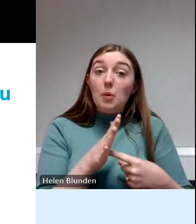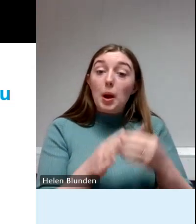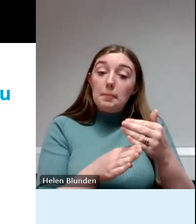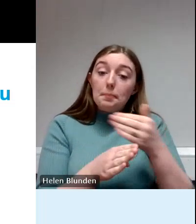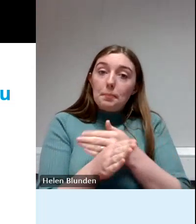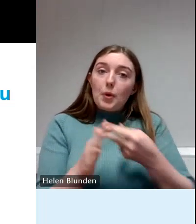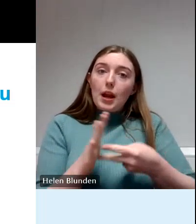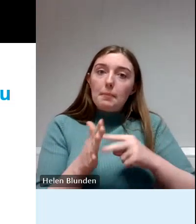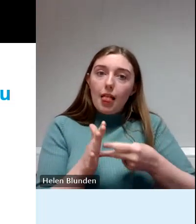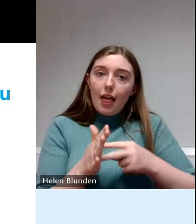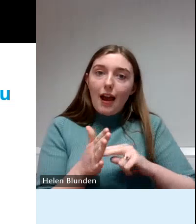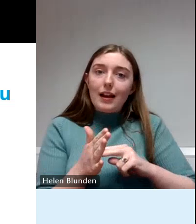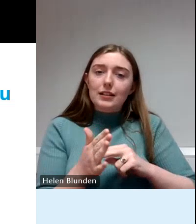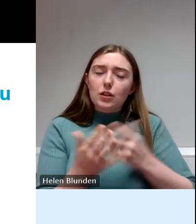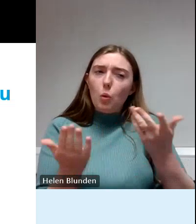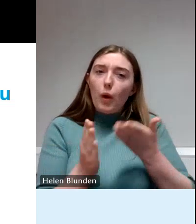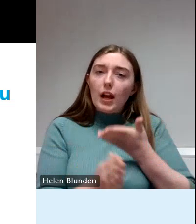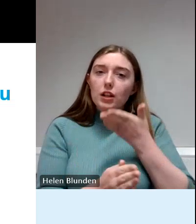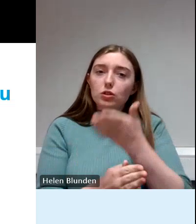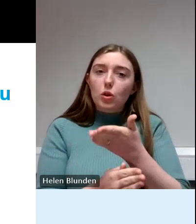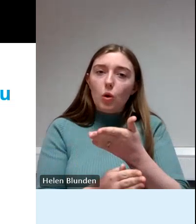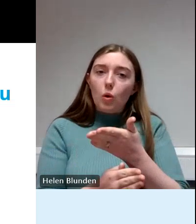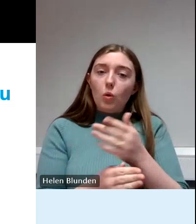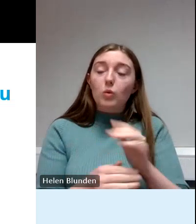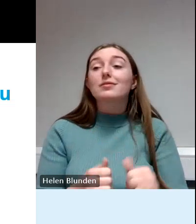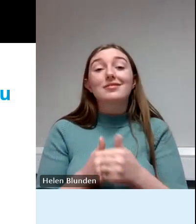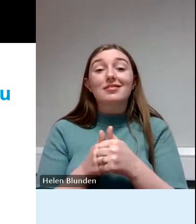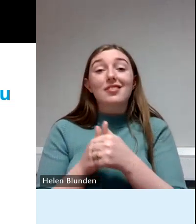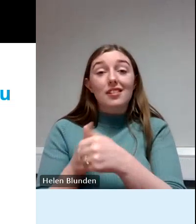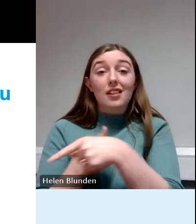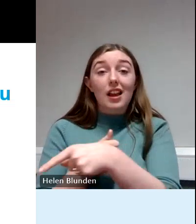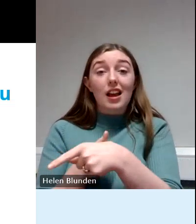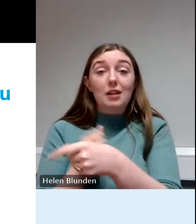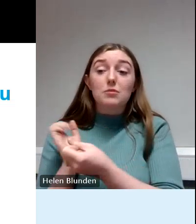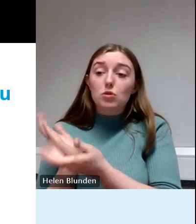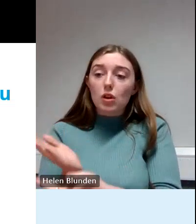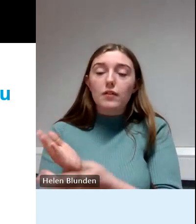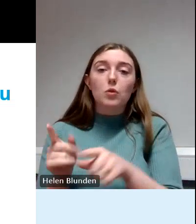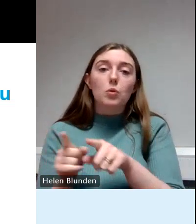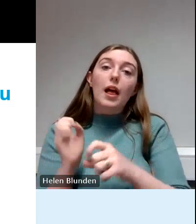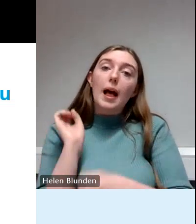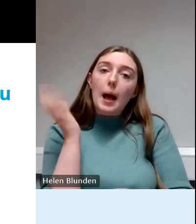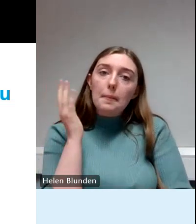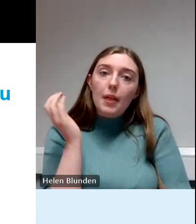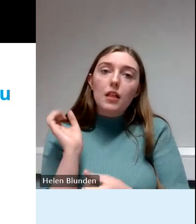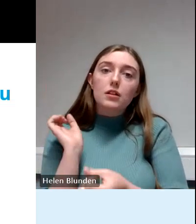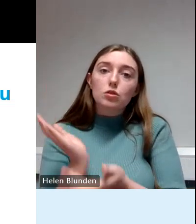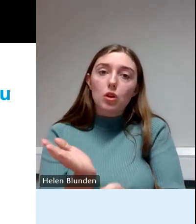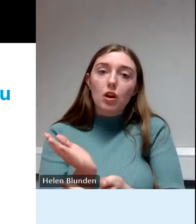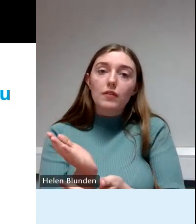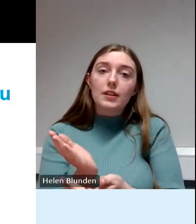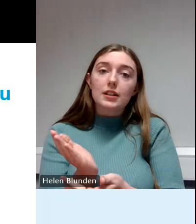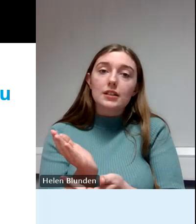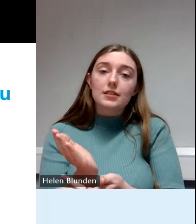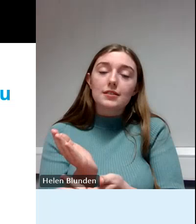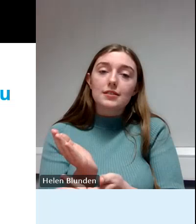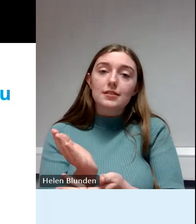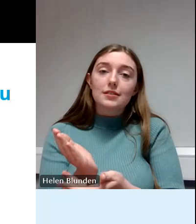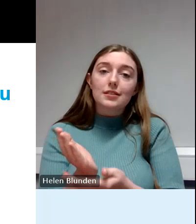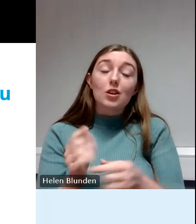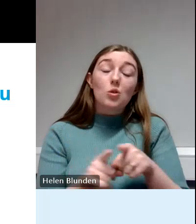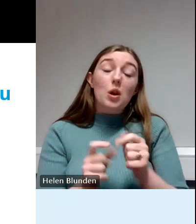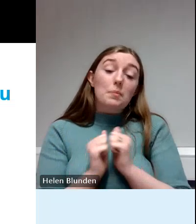services of last resort, as in the emergency departments and the ambulance service, and helps us sort of appreciate what's there,